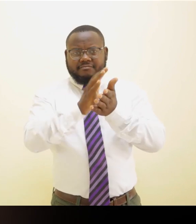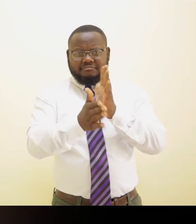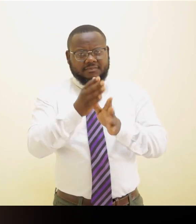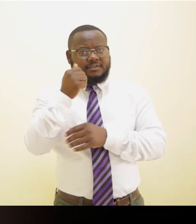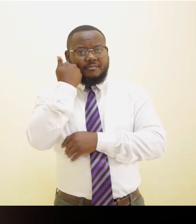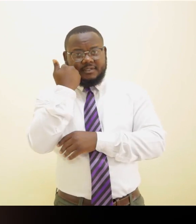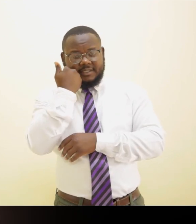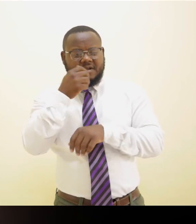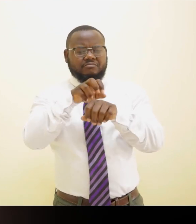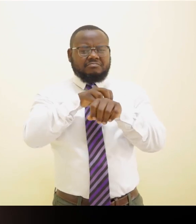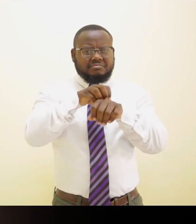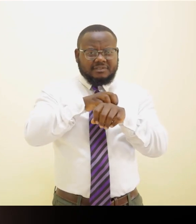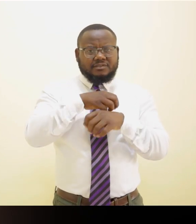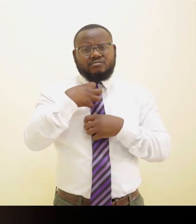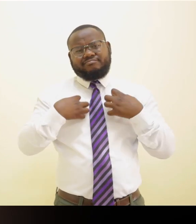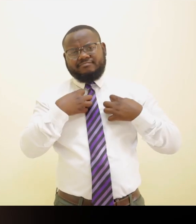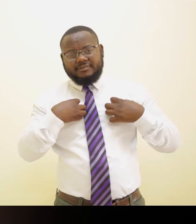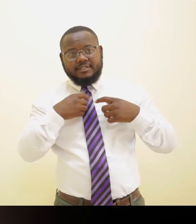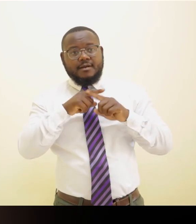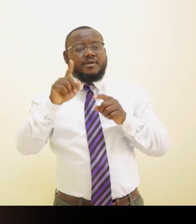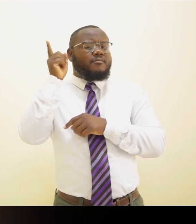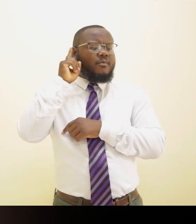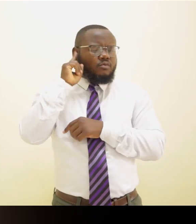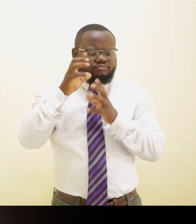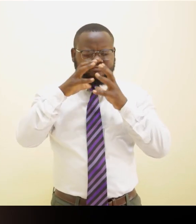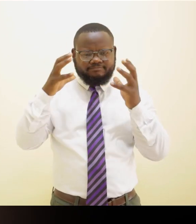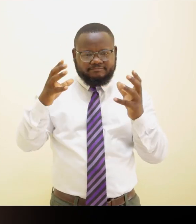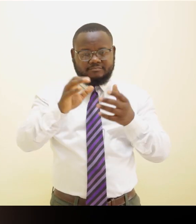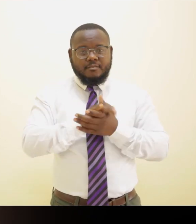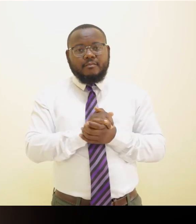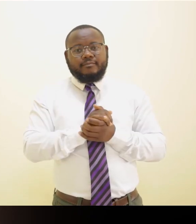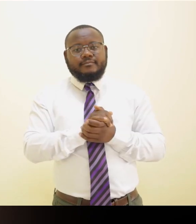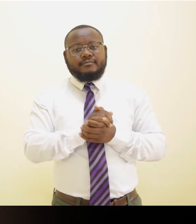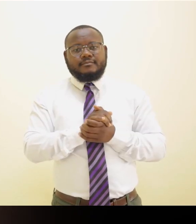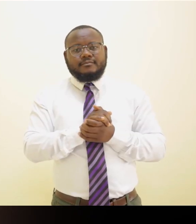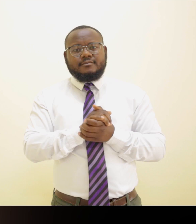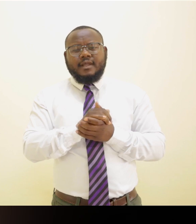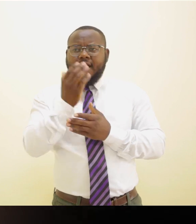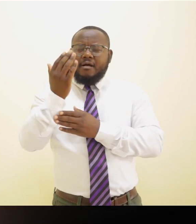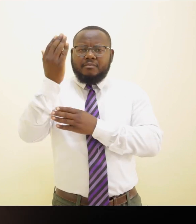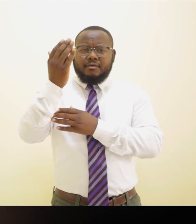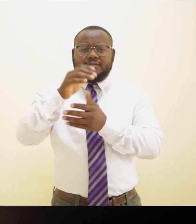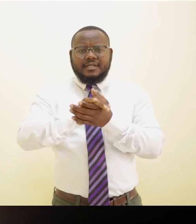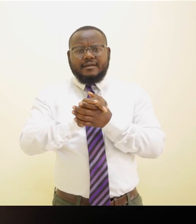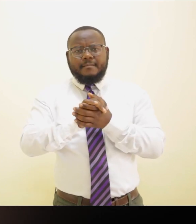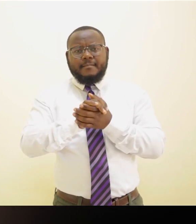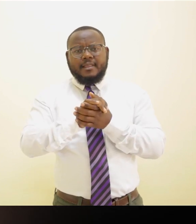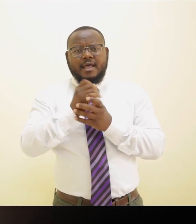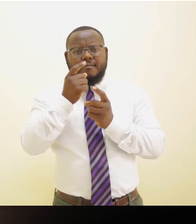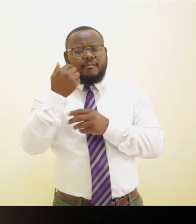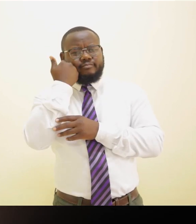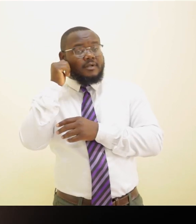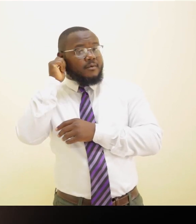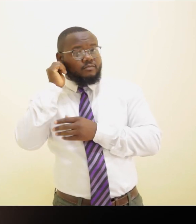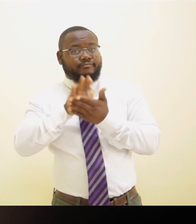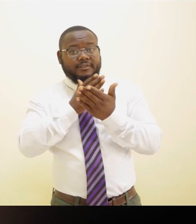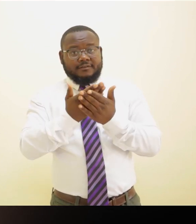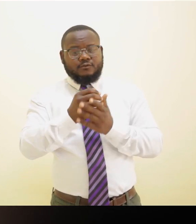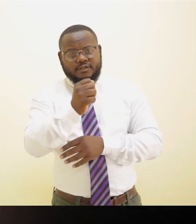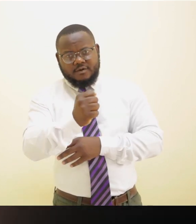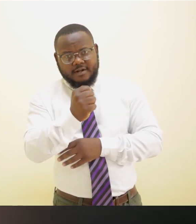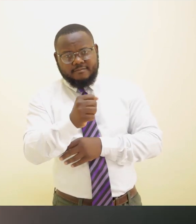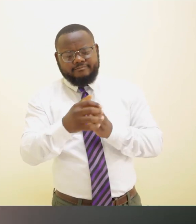like measles or meningitis, or exposure to loud noise. Older adults are affected by age-related hearing loss, which can lead to